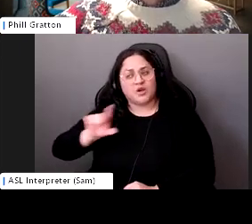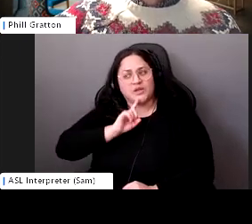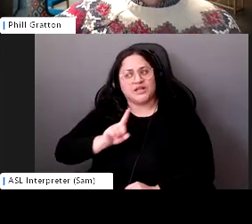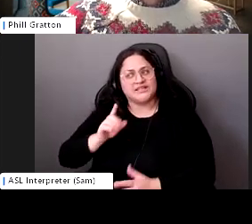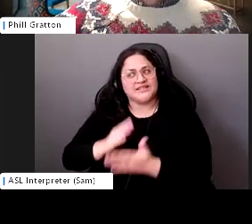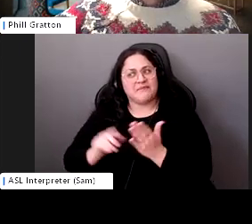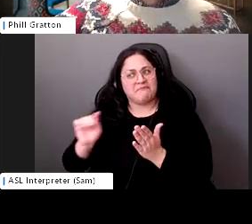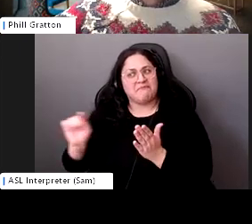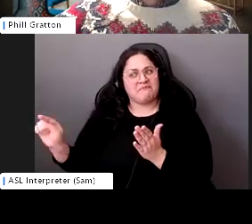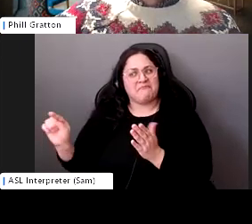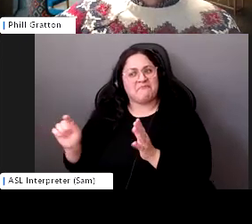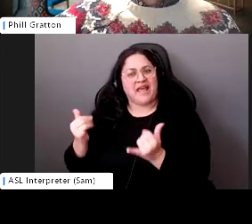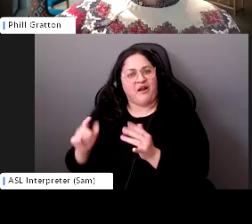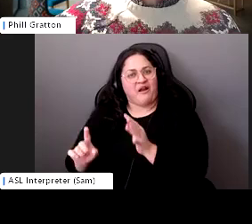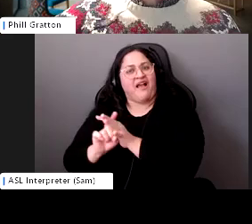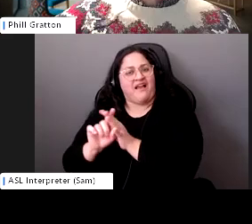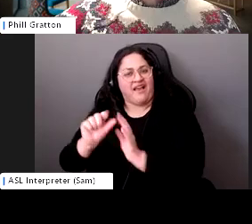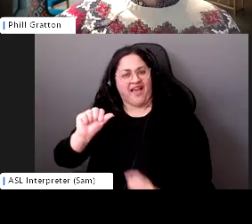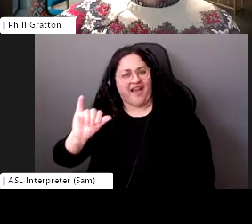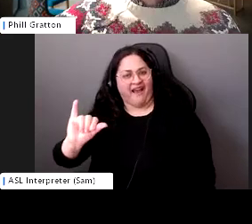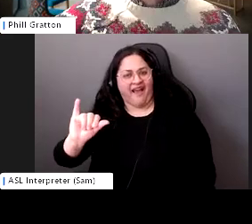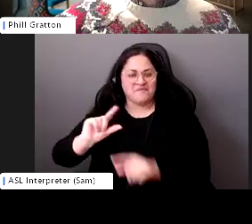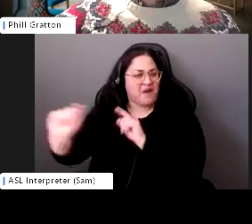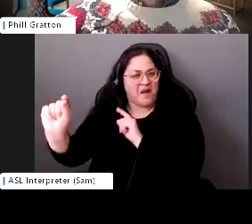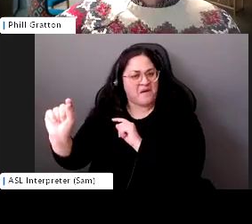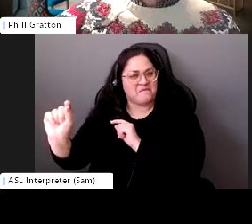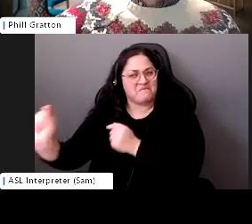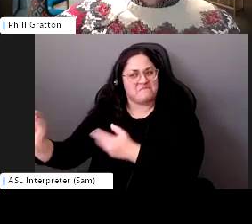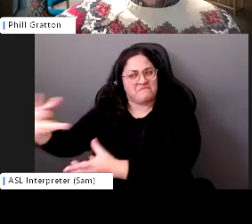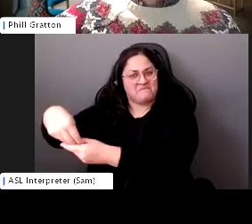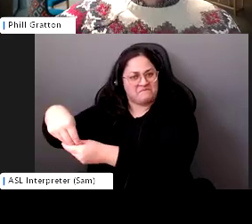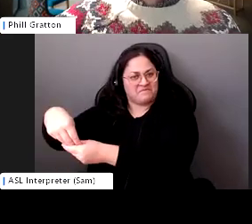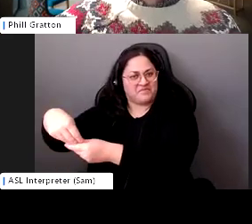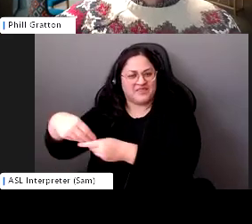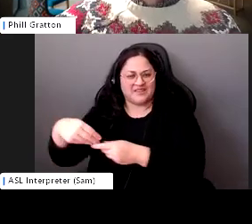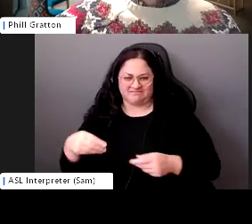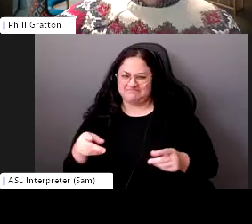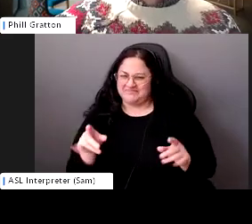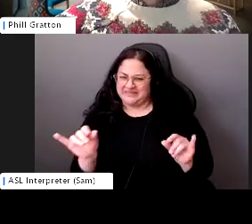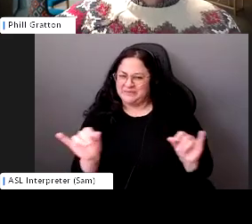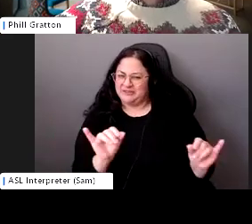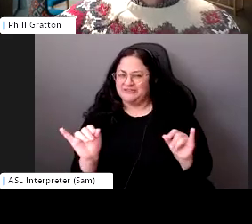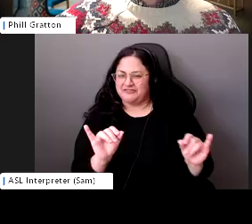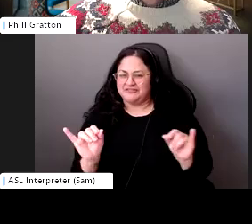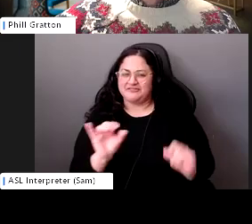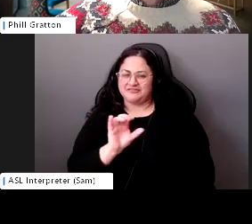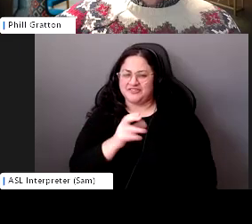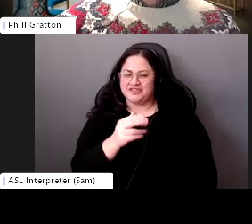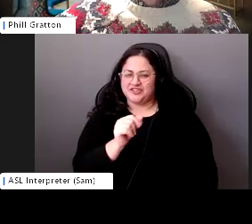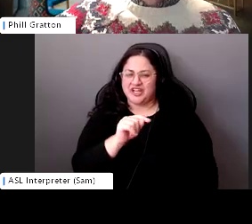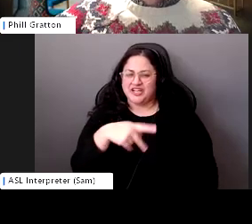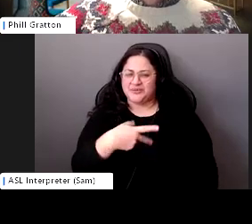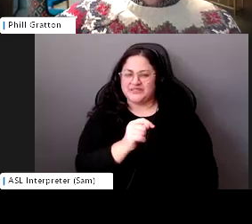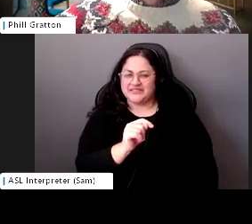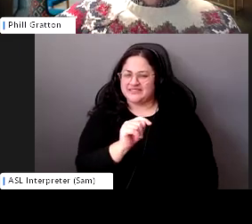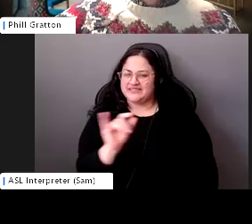artificial intelligence or AI now. And in some ways, they're almost functioning like ChatGPT when you go to look up information. And in a couple